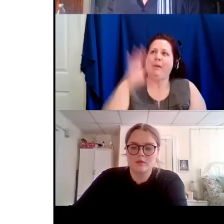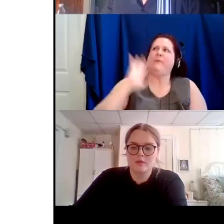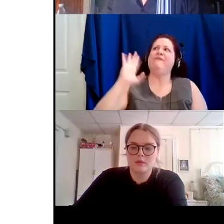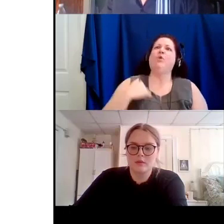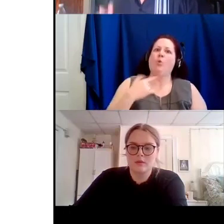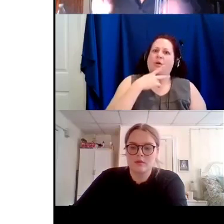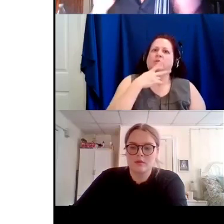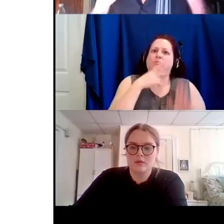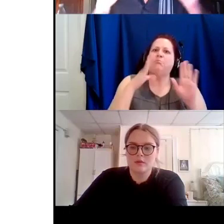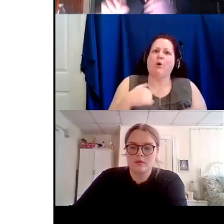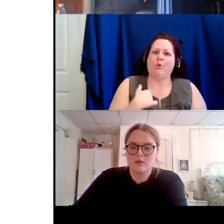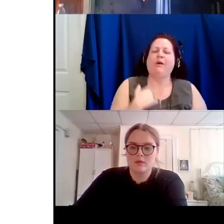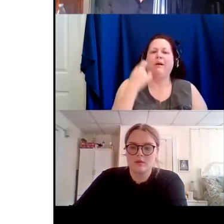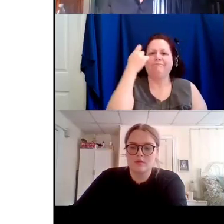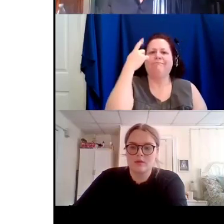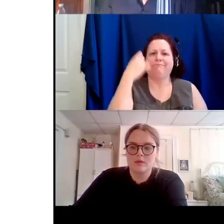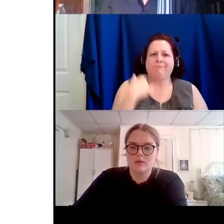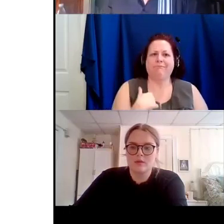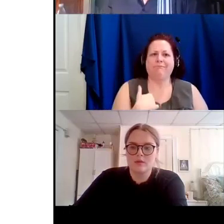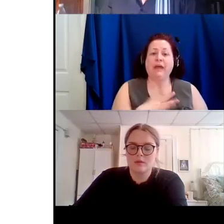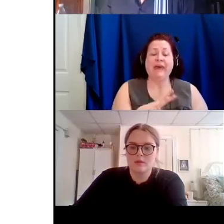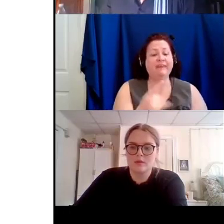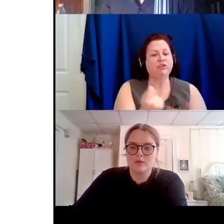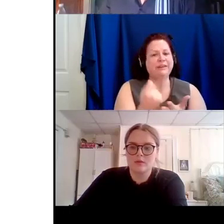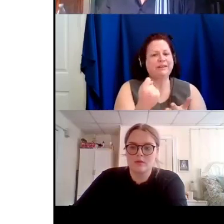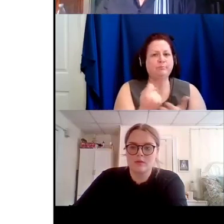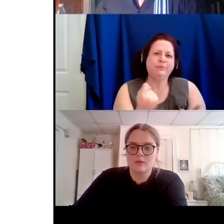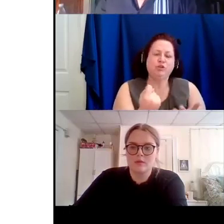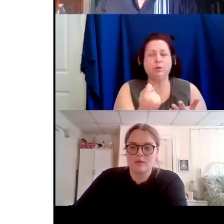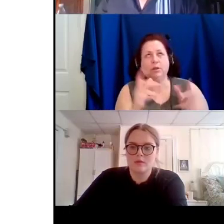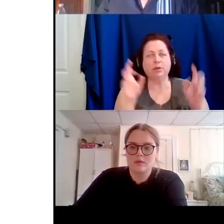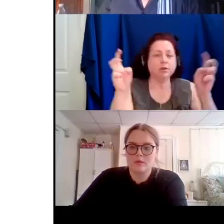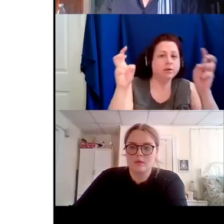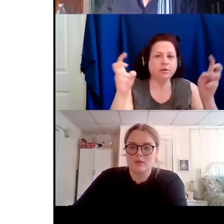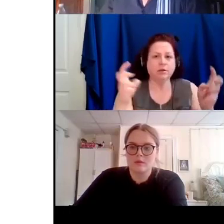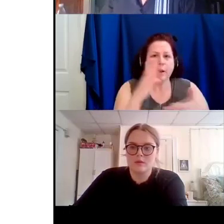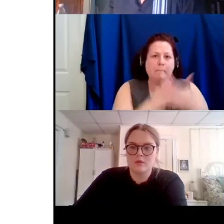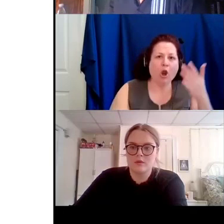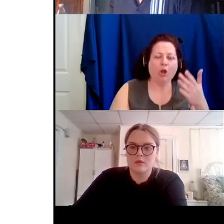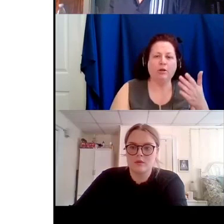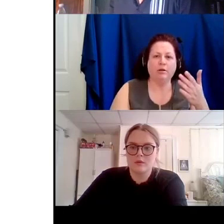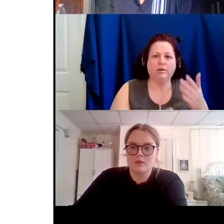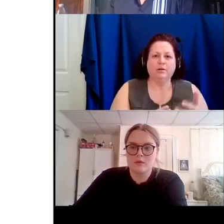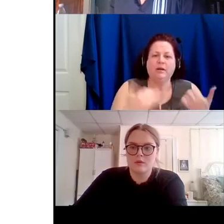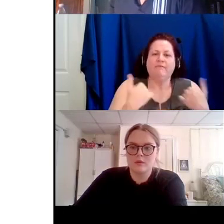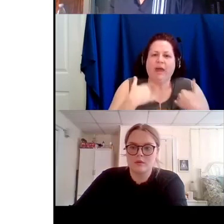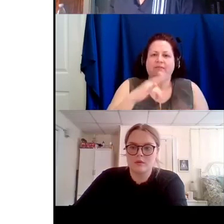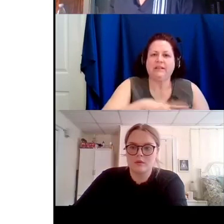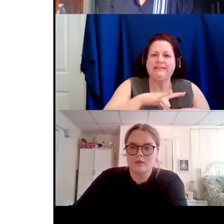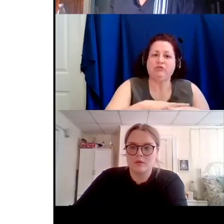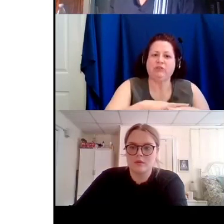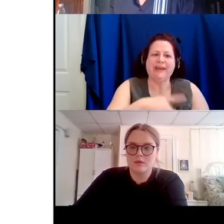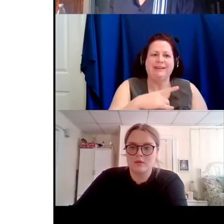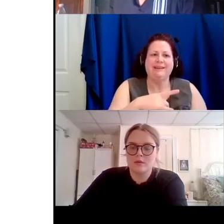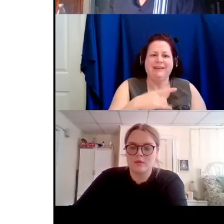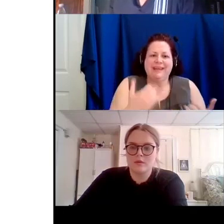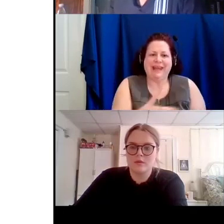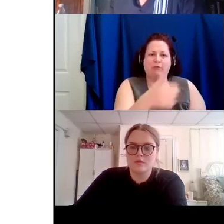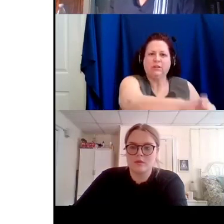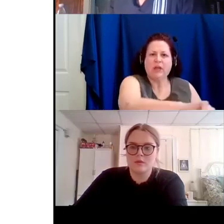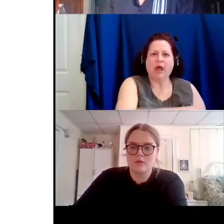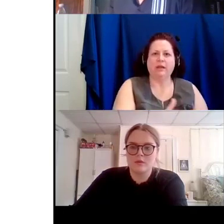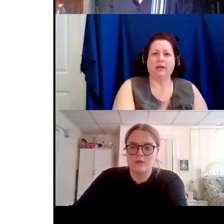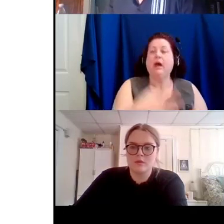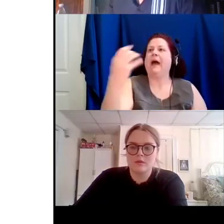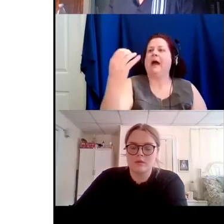there is a quote unquote therapeutic aspect to having a cigarette, which has been denied. Going out for a walk, fresh